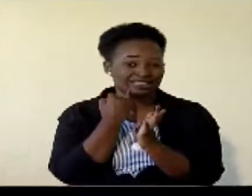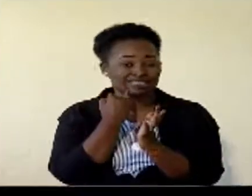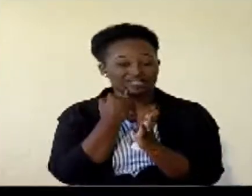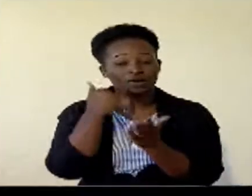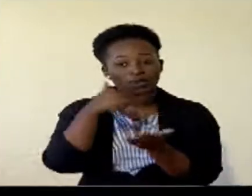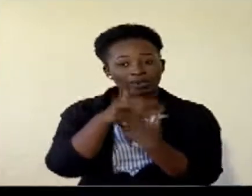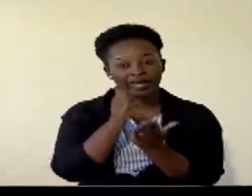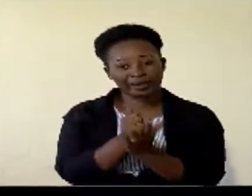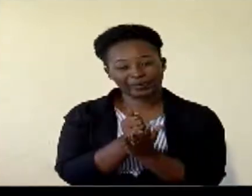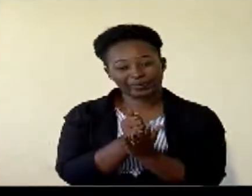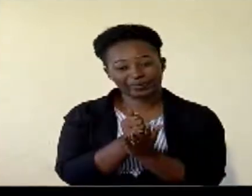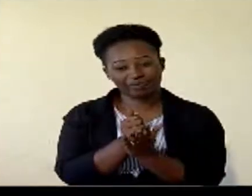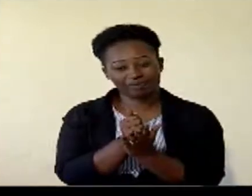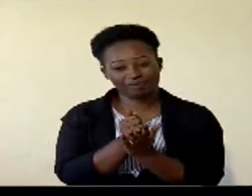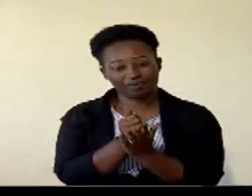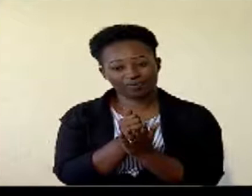because